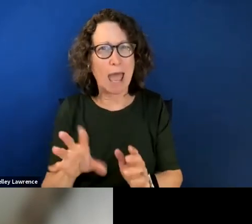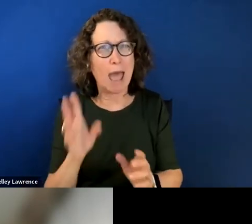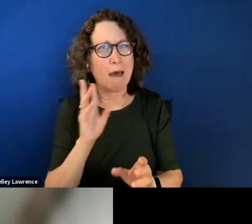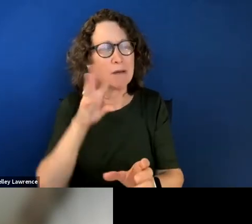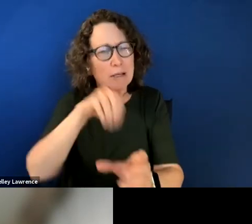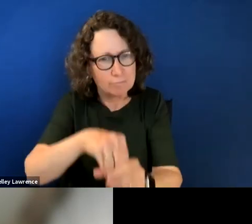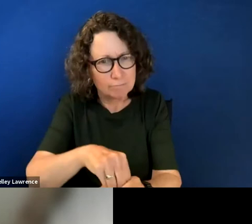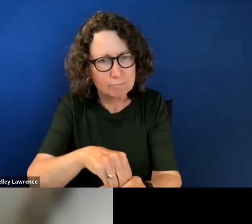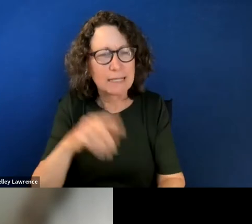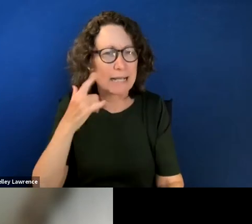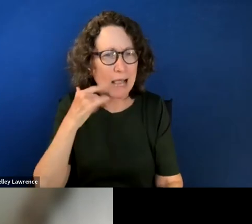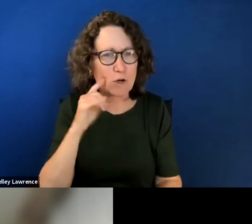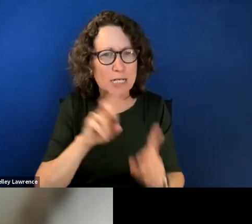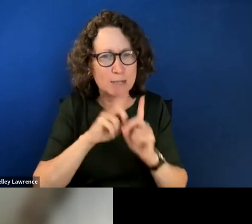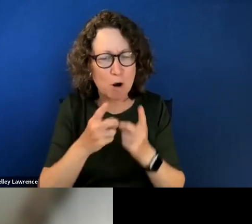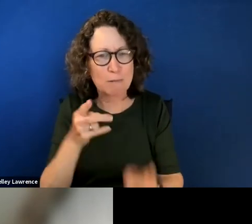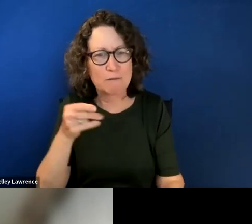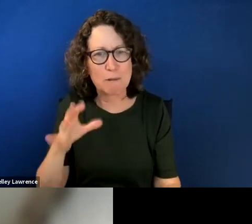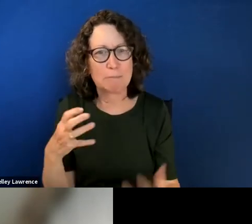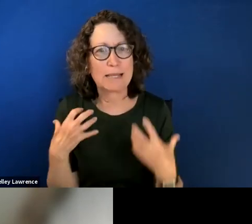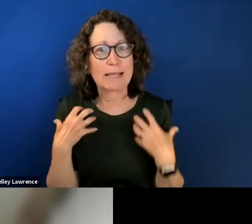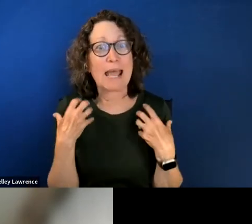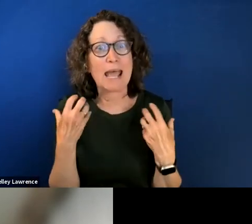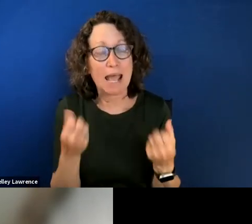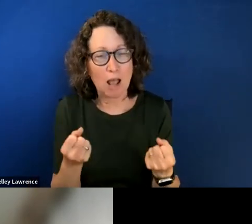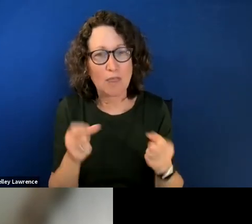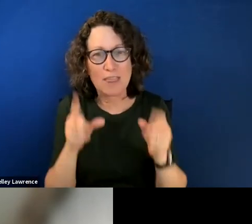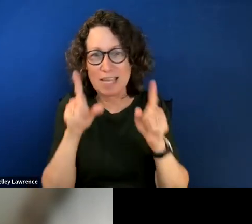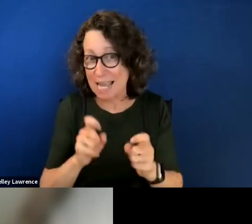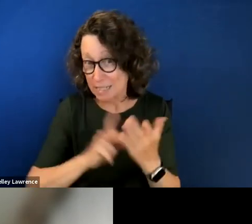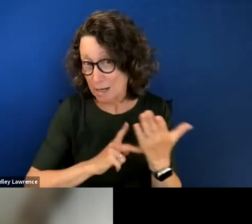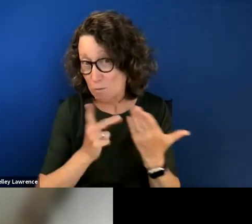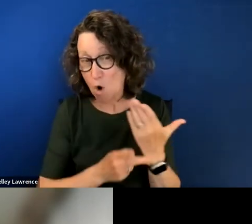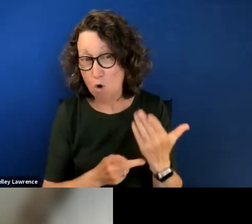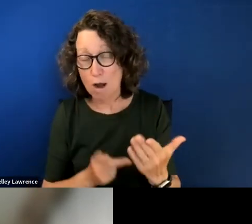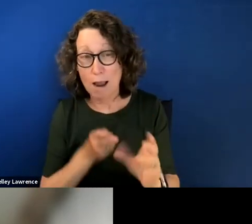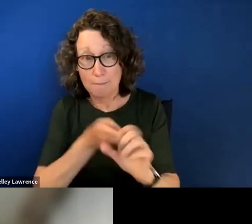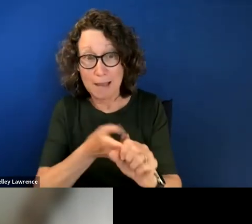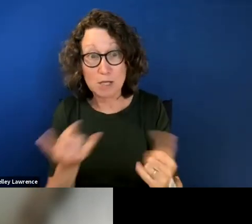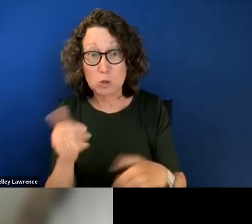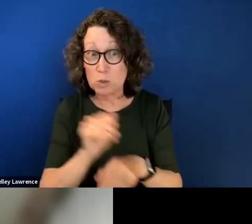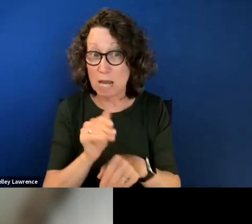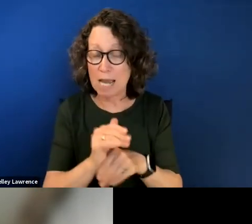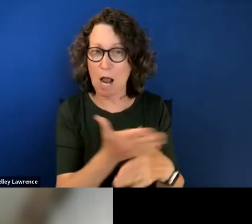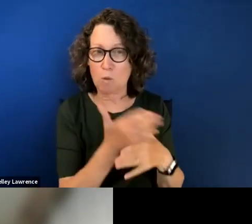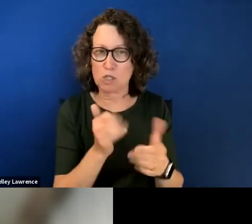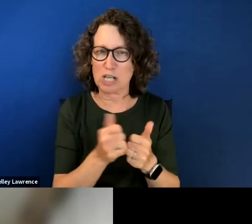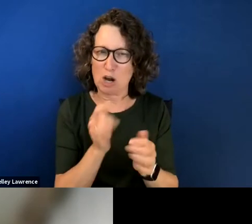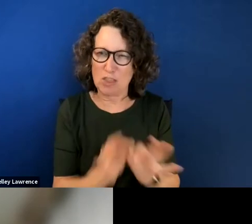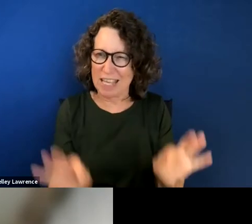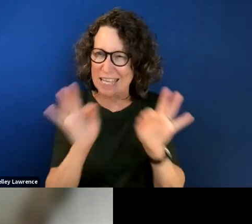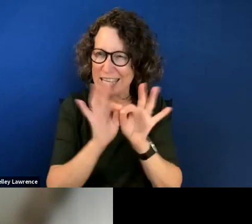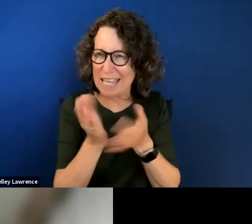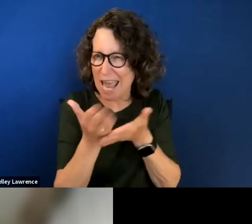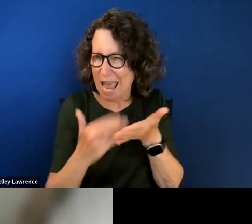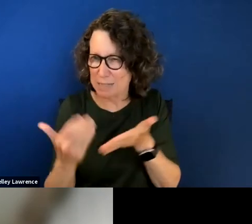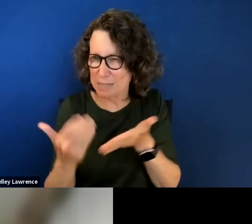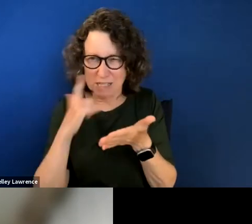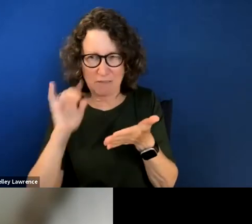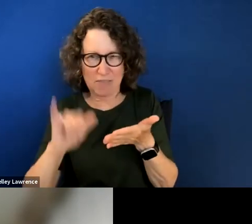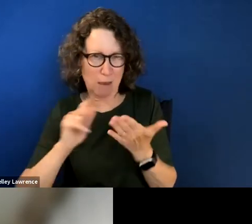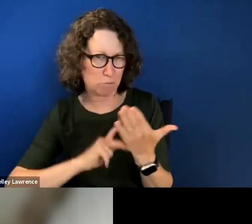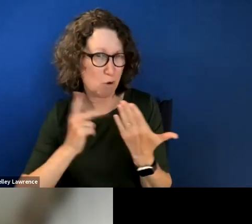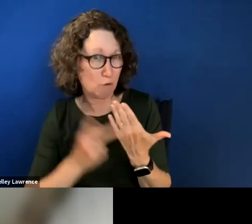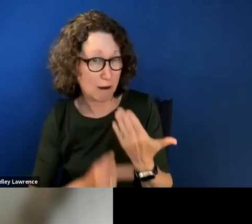in the California Department of Public Health testing program, and tonight I want to share with you the key aspects of